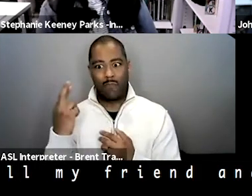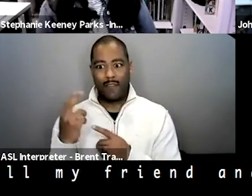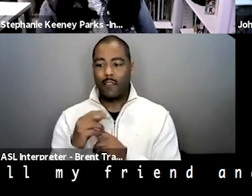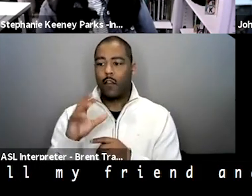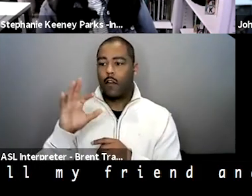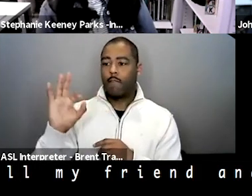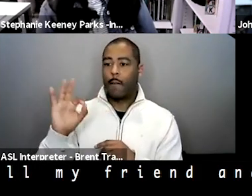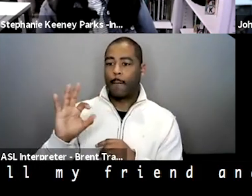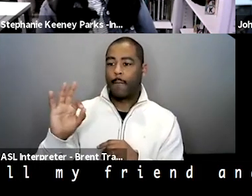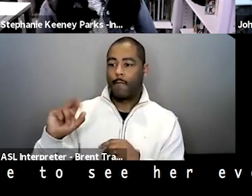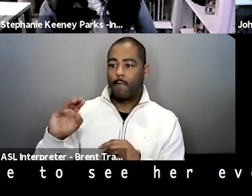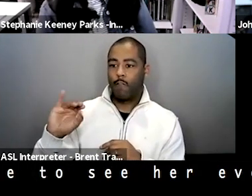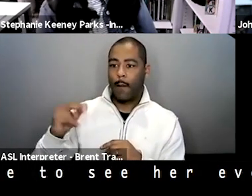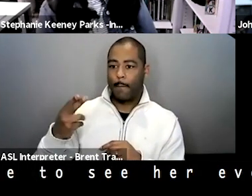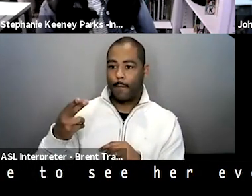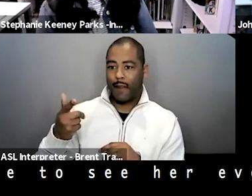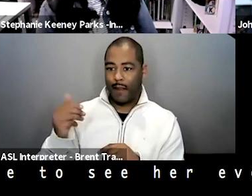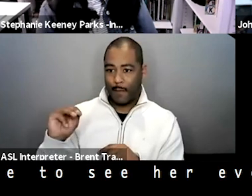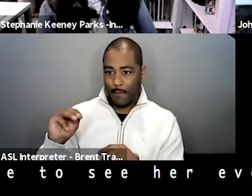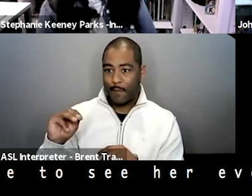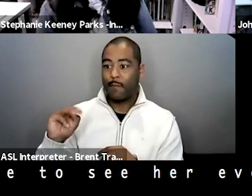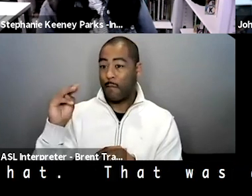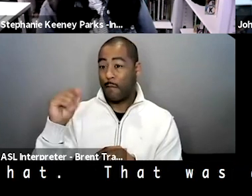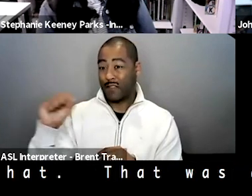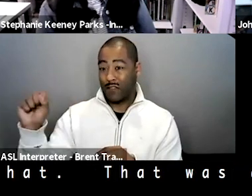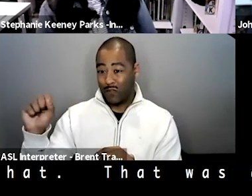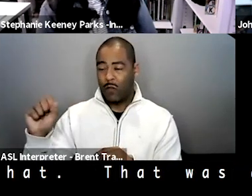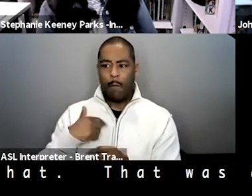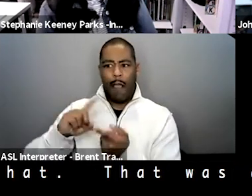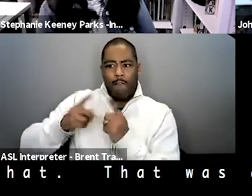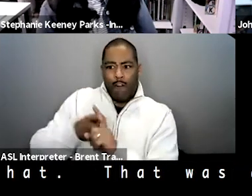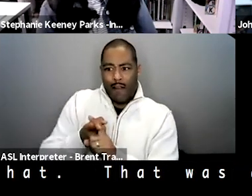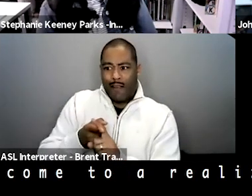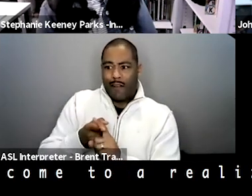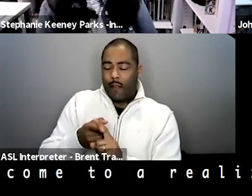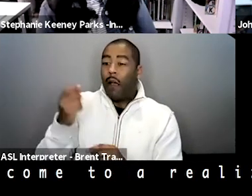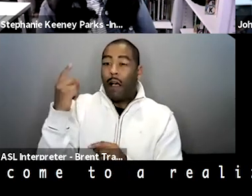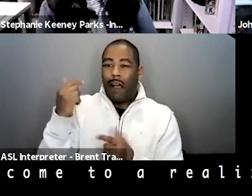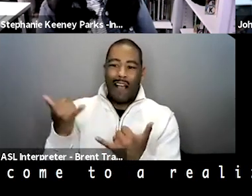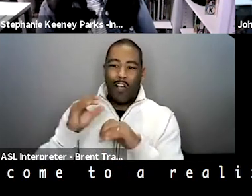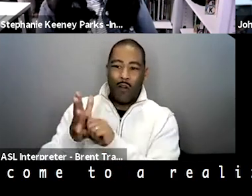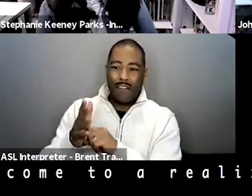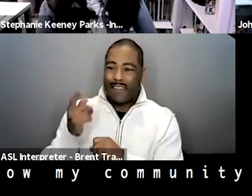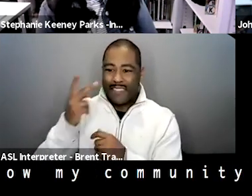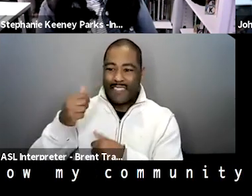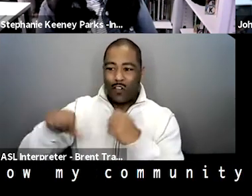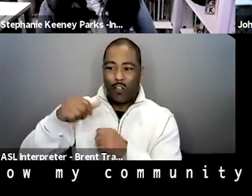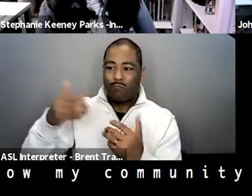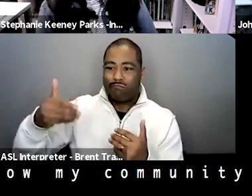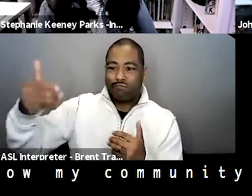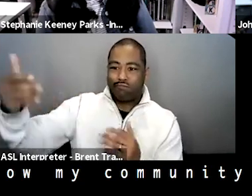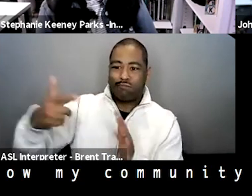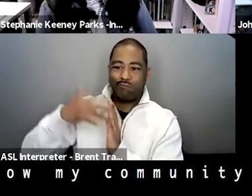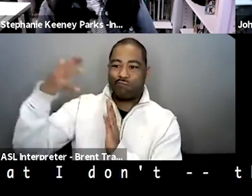plague going on, but she's still my friend. And I don't have to see her every day to know that. So that was a very hard thing to come to